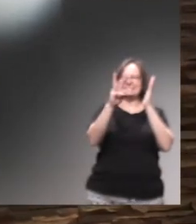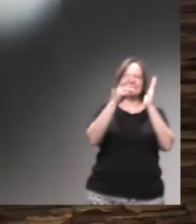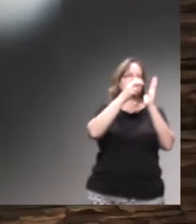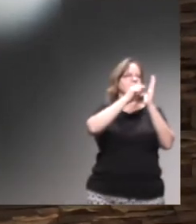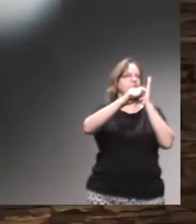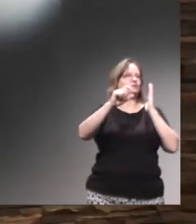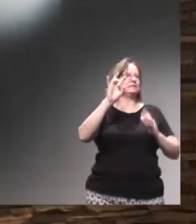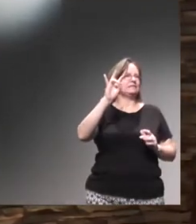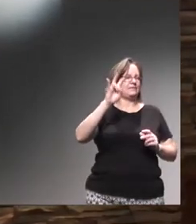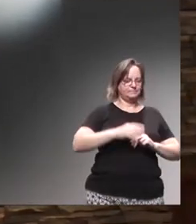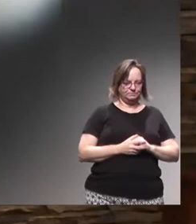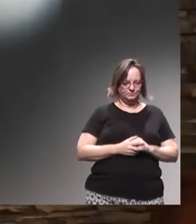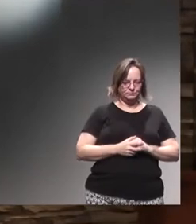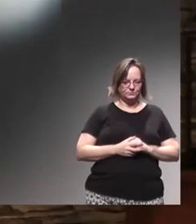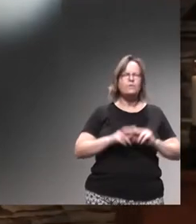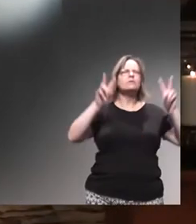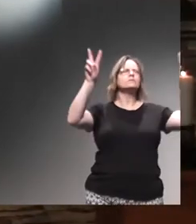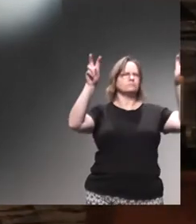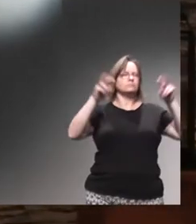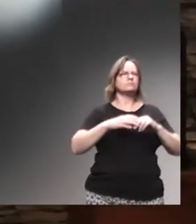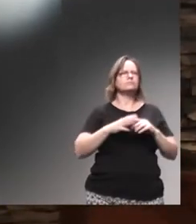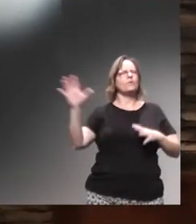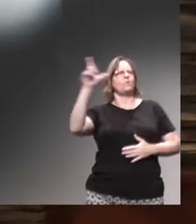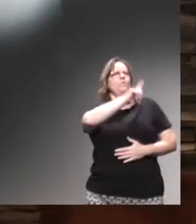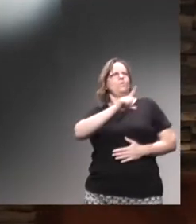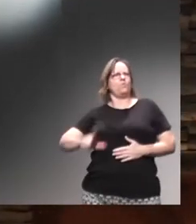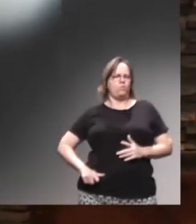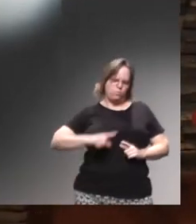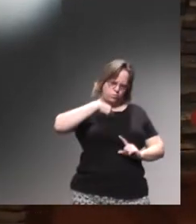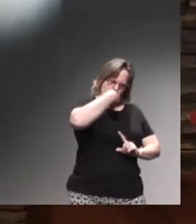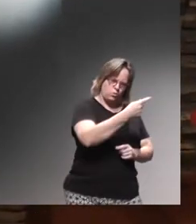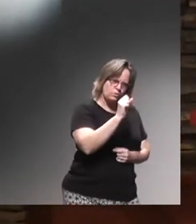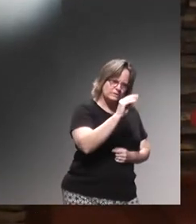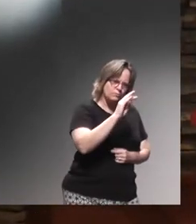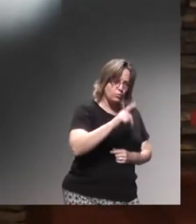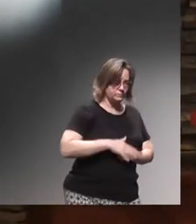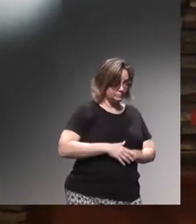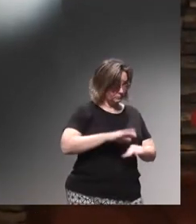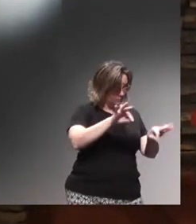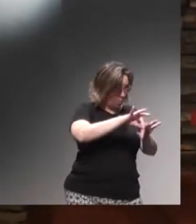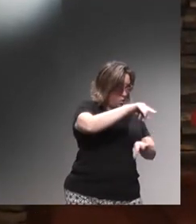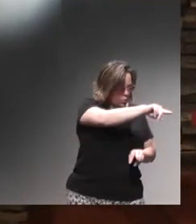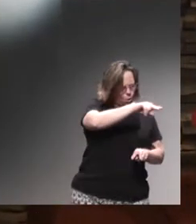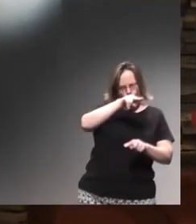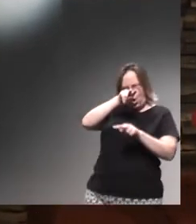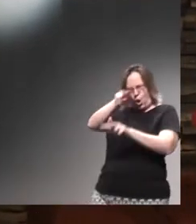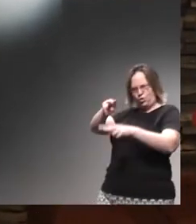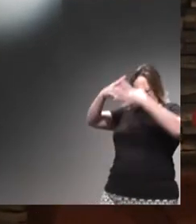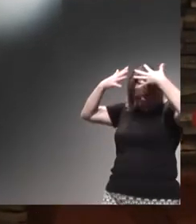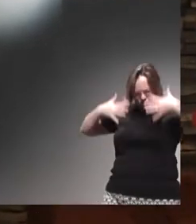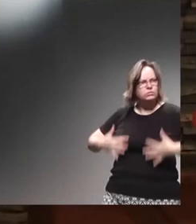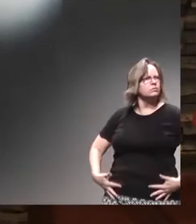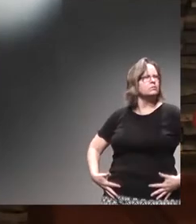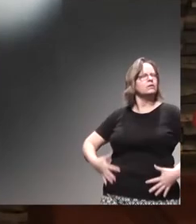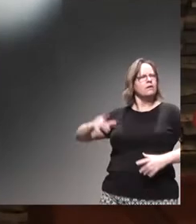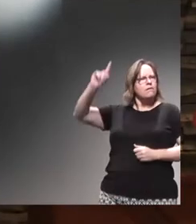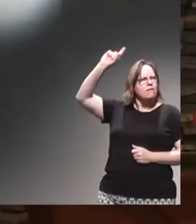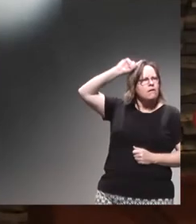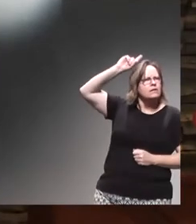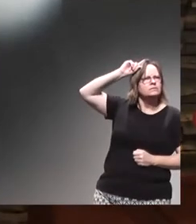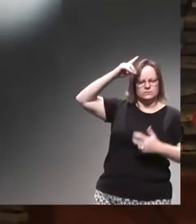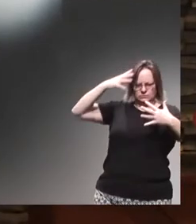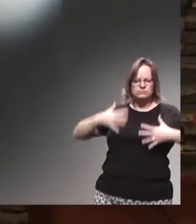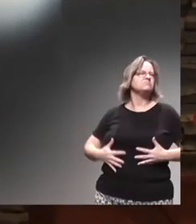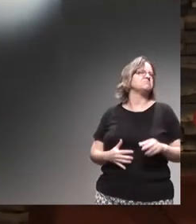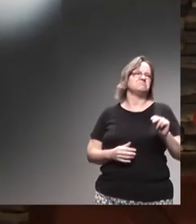the Lord said to Samuel, do not look on his appearance or on the height of his stature, because I have rejected